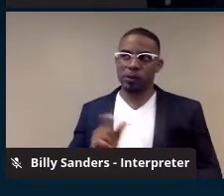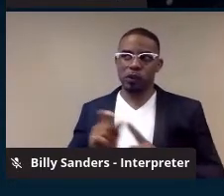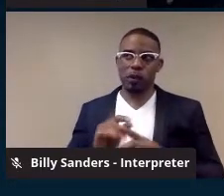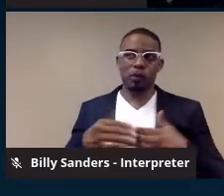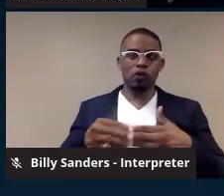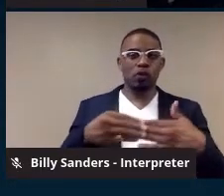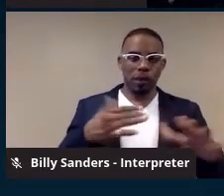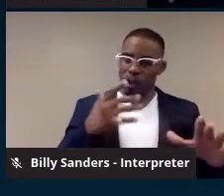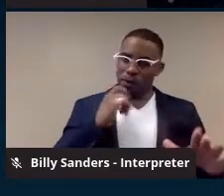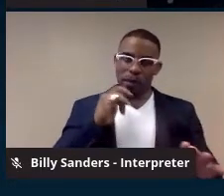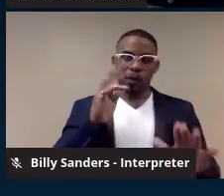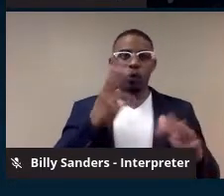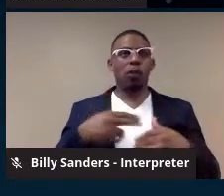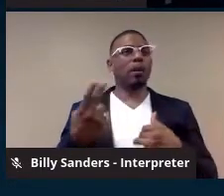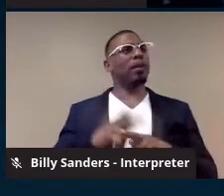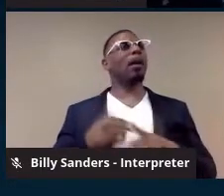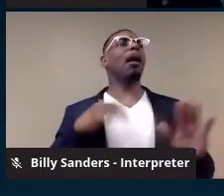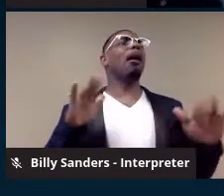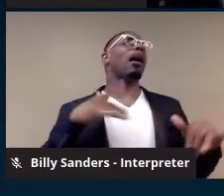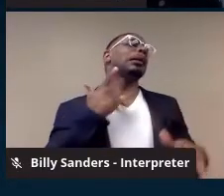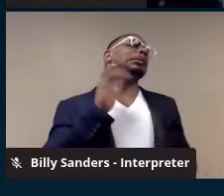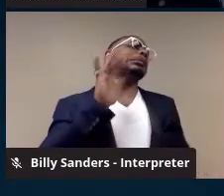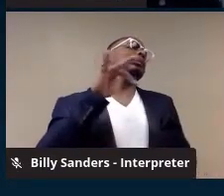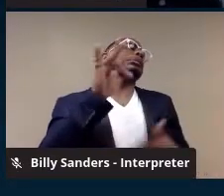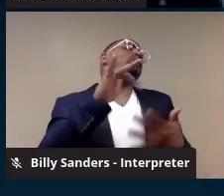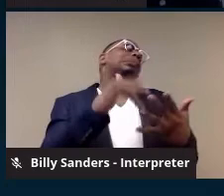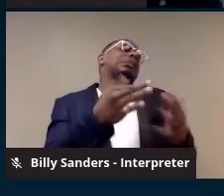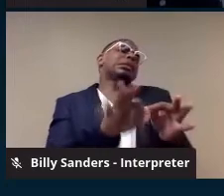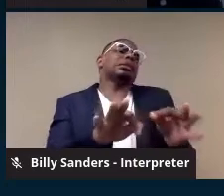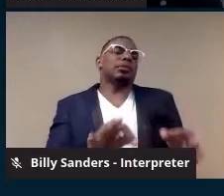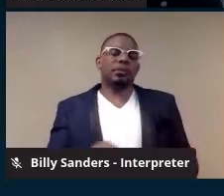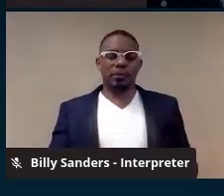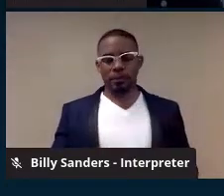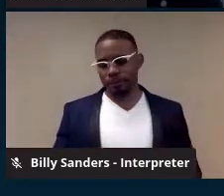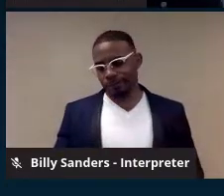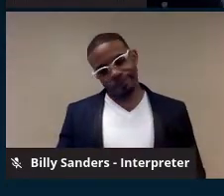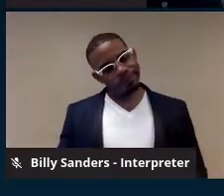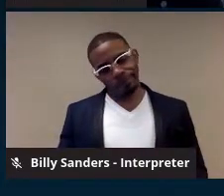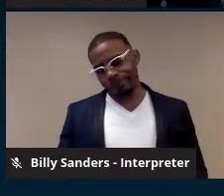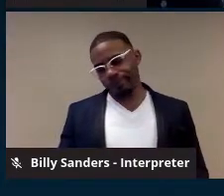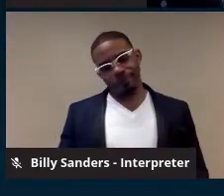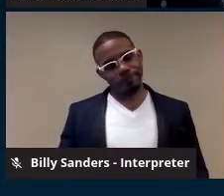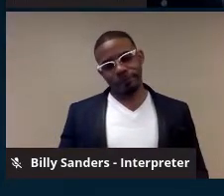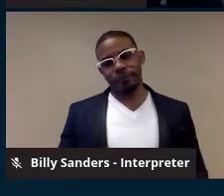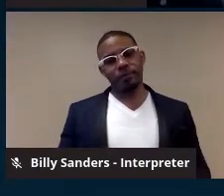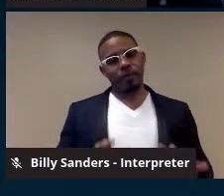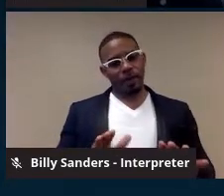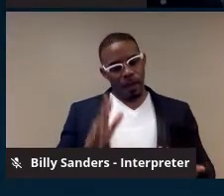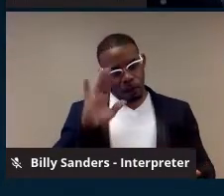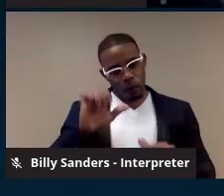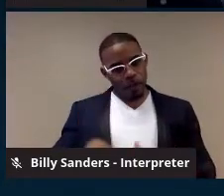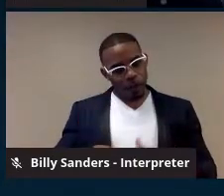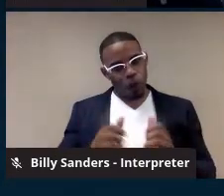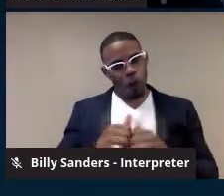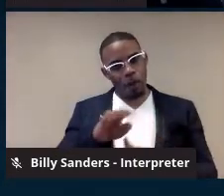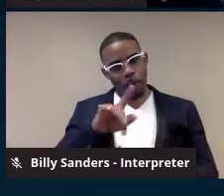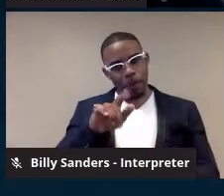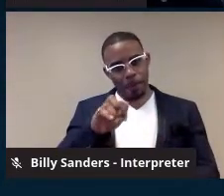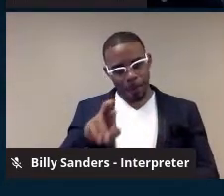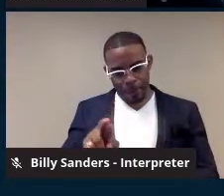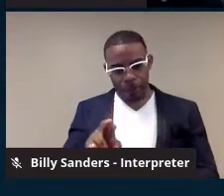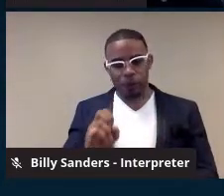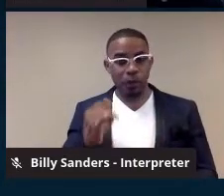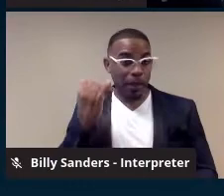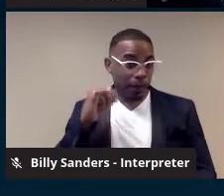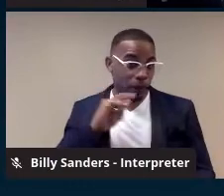I don't want to be one of those people that's like, oh, hey, you just do this. I want to show how quickly you really can get started with Blazor. So